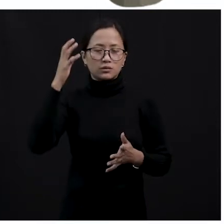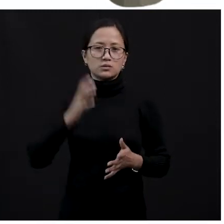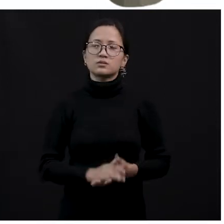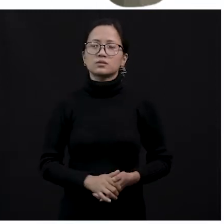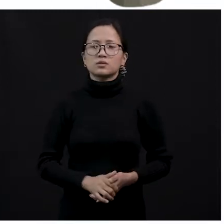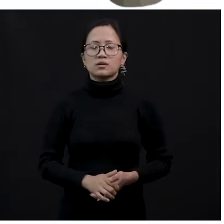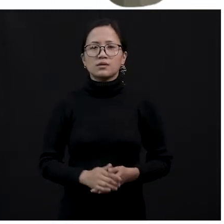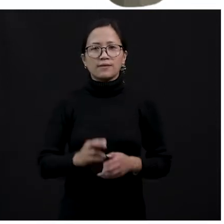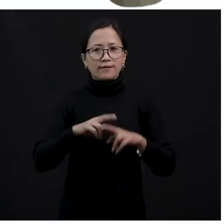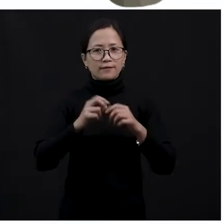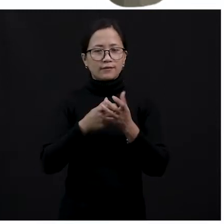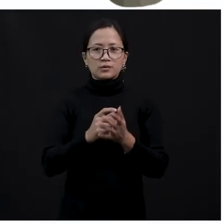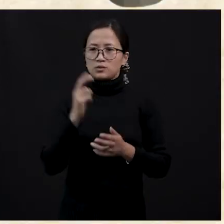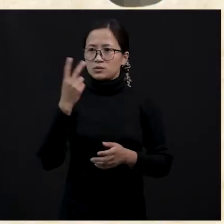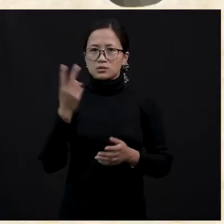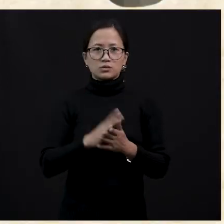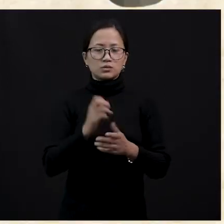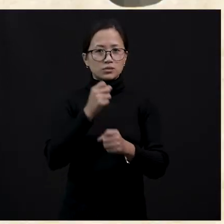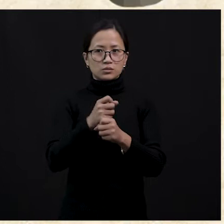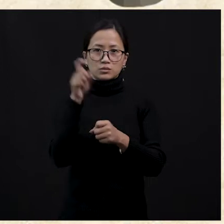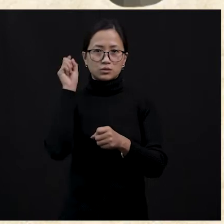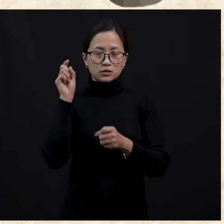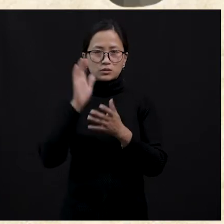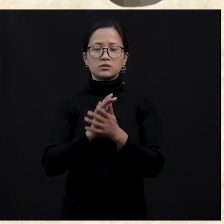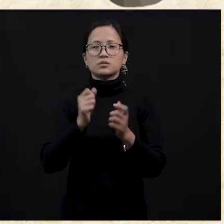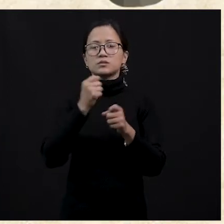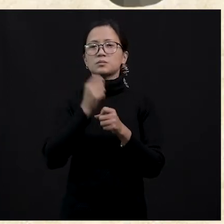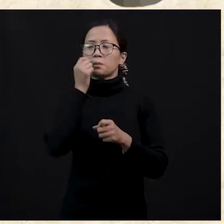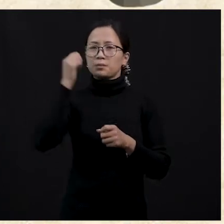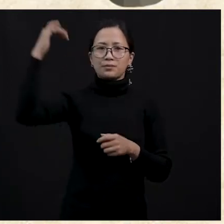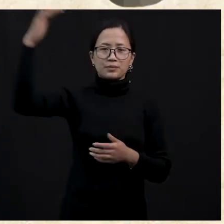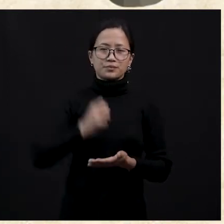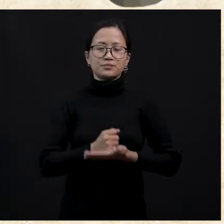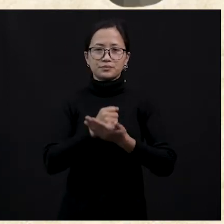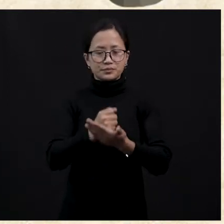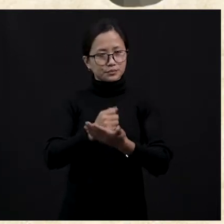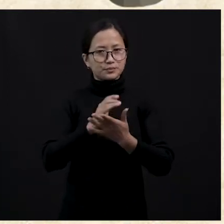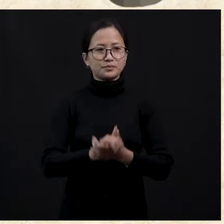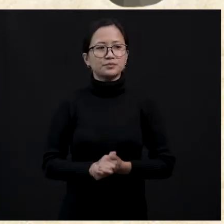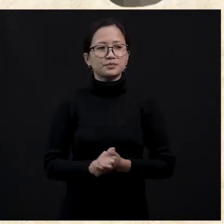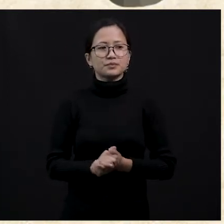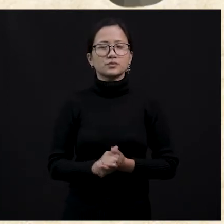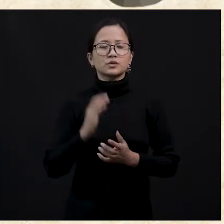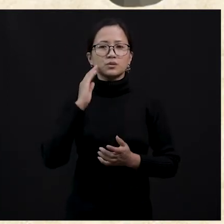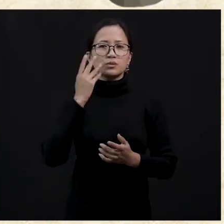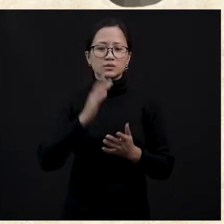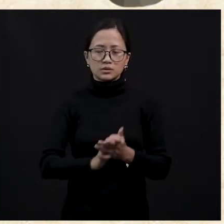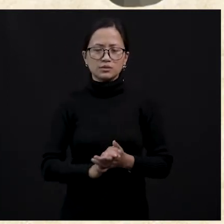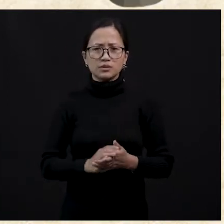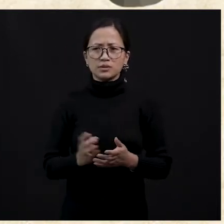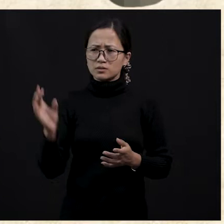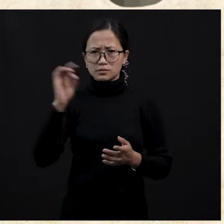he was fortunate enough that two Gujarati gentlemen were there to help him. And when he regained